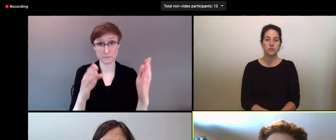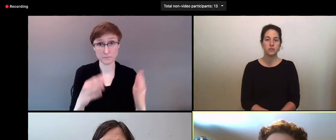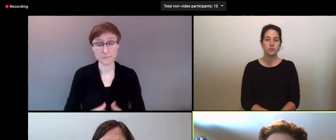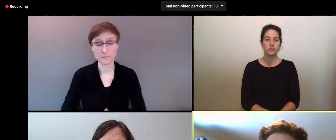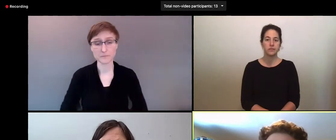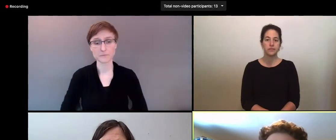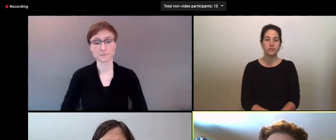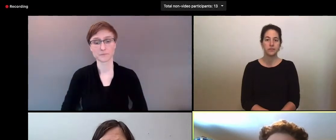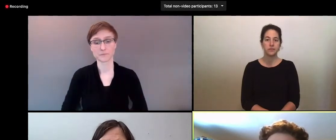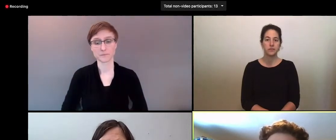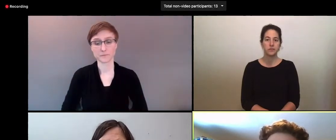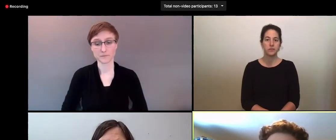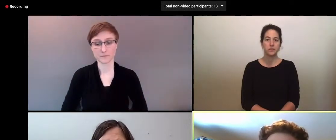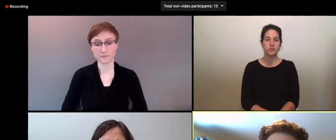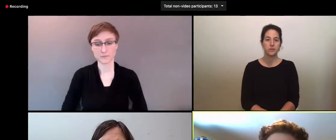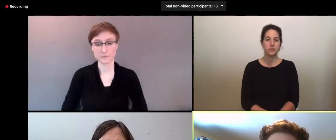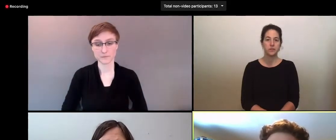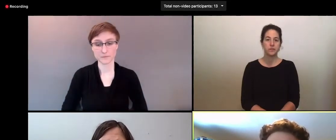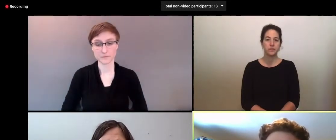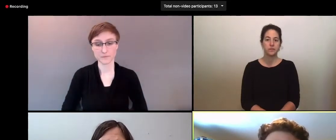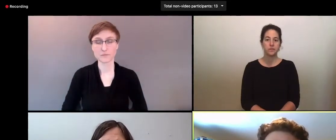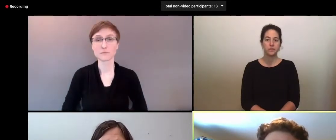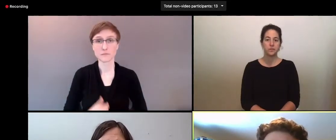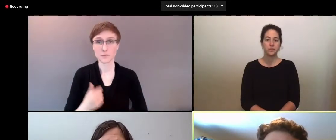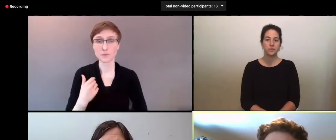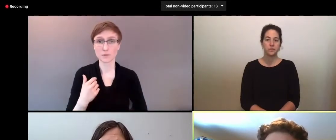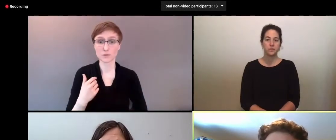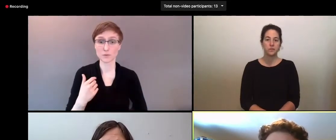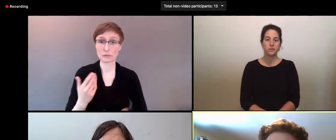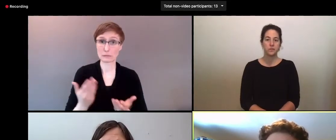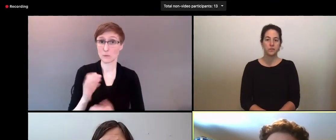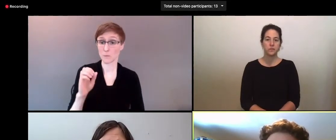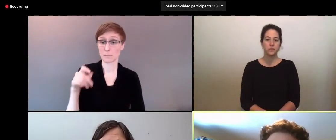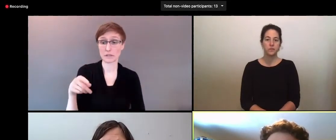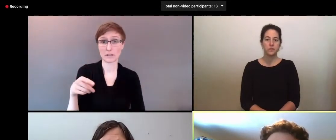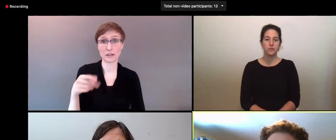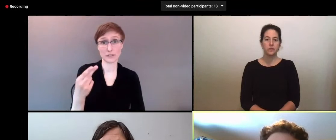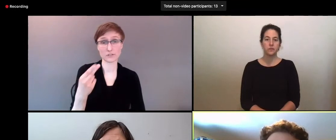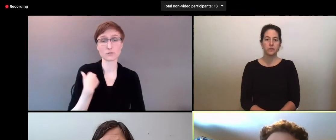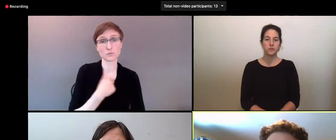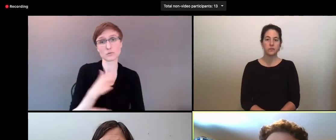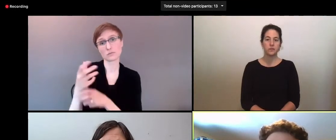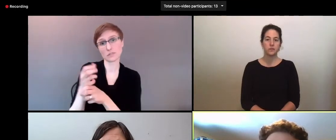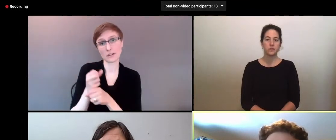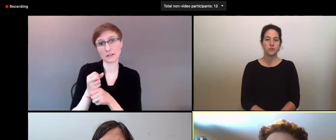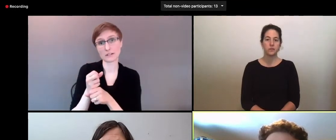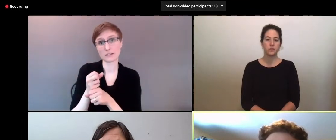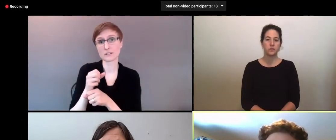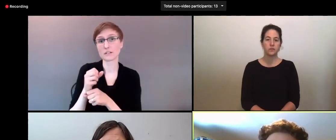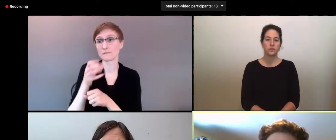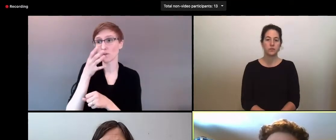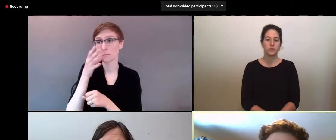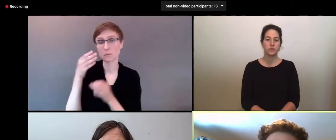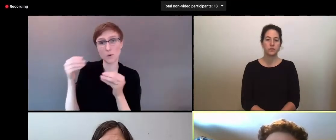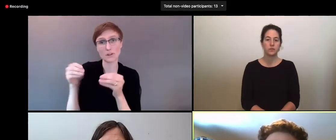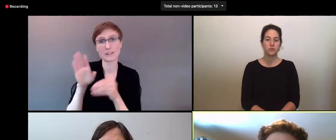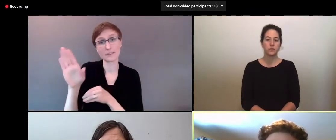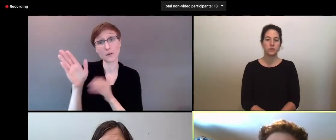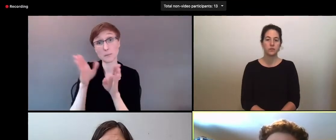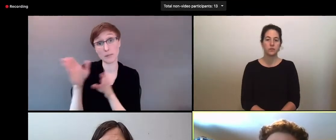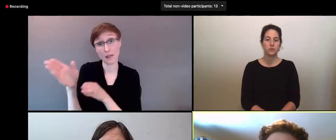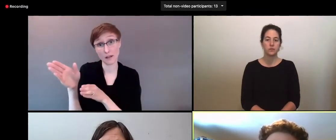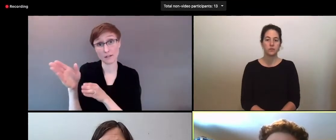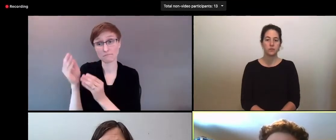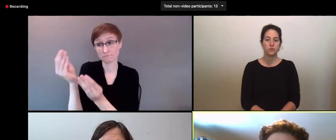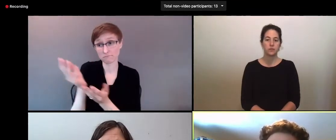And so we are receiving plans here at OPH from farmer markets and their landlords in